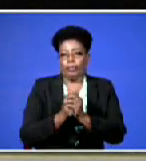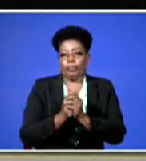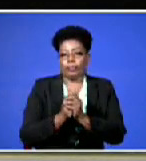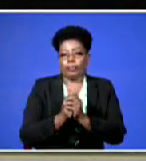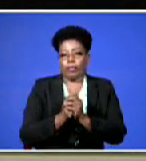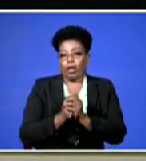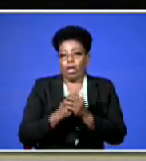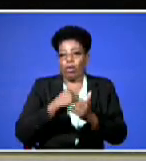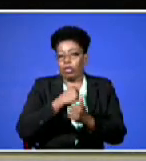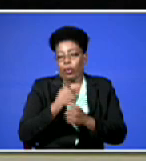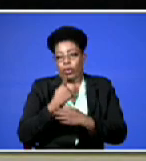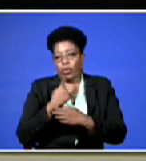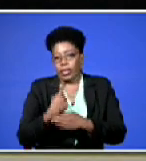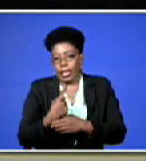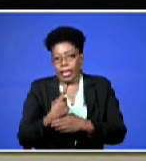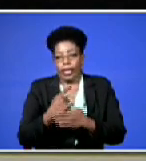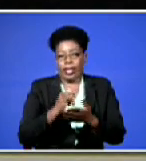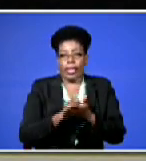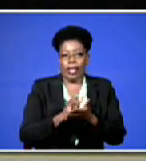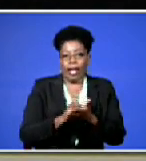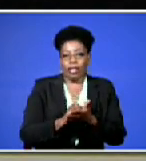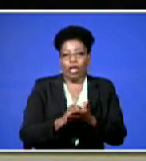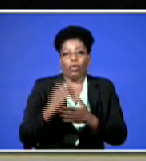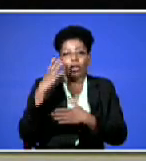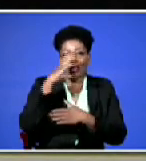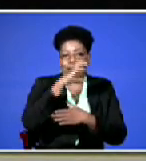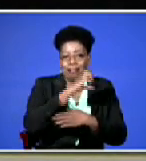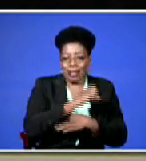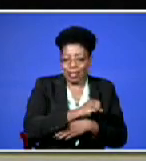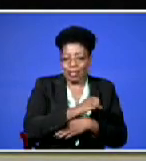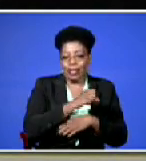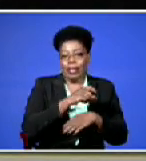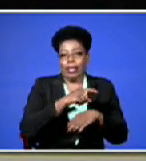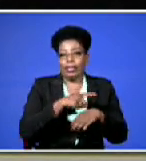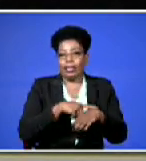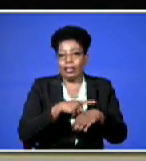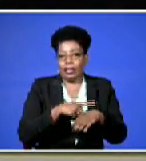It's regretful that we would have missed that deadline for